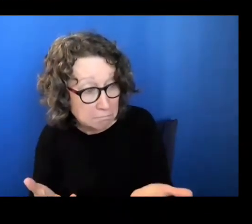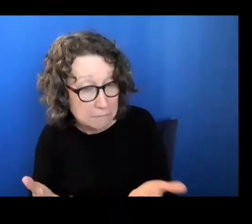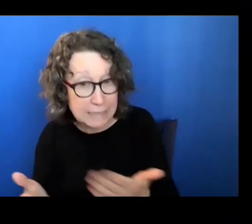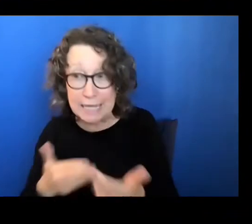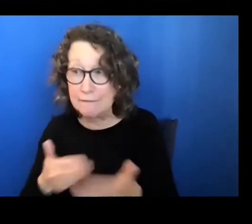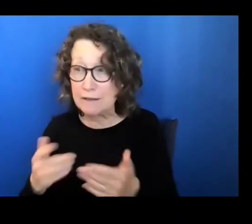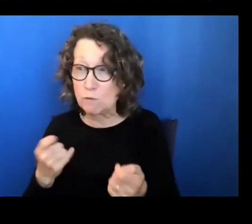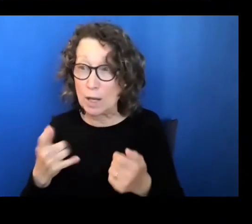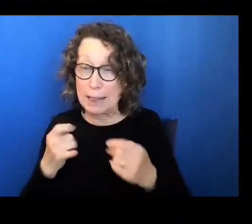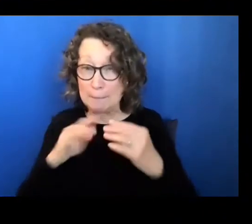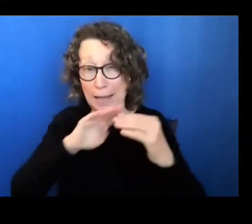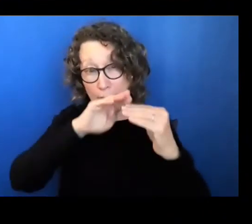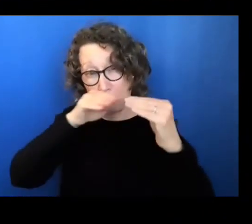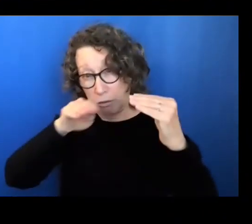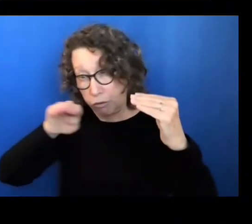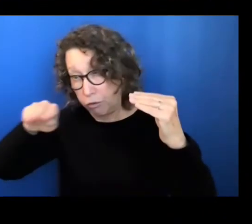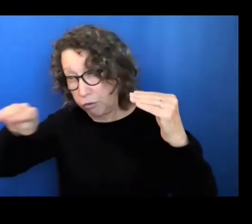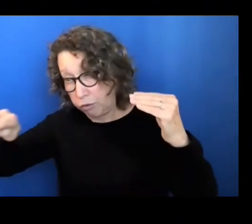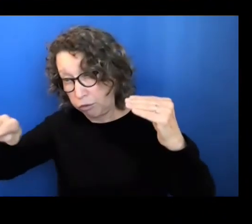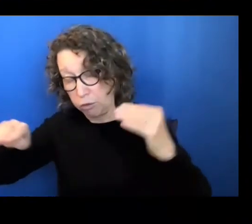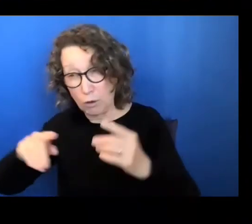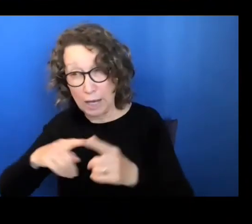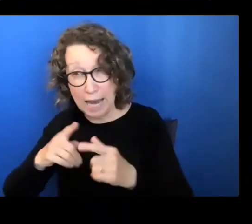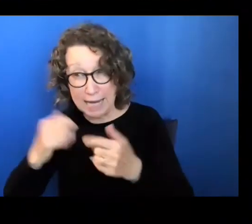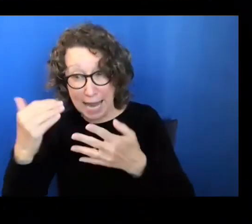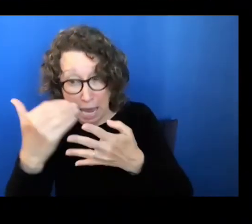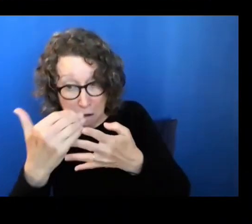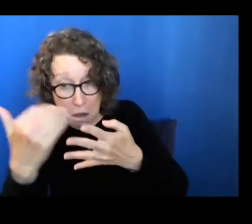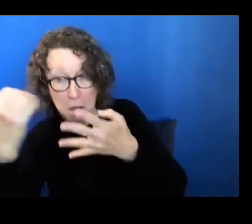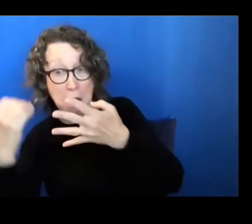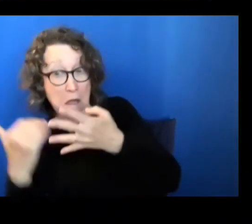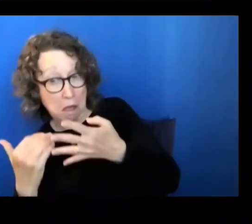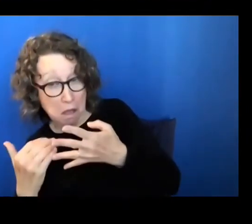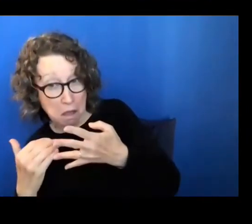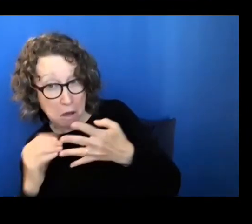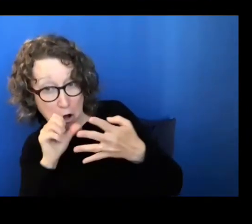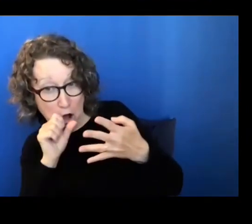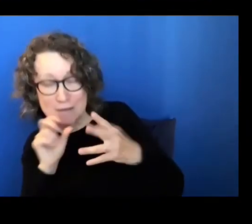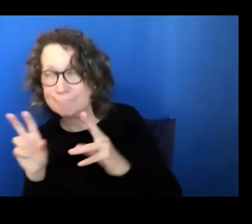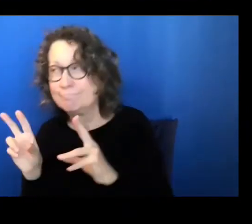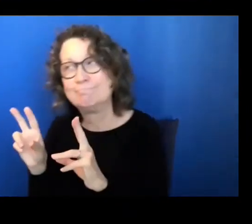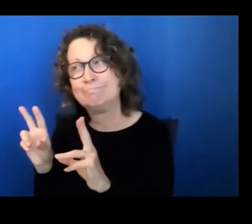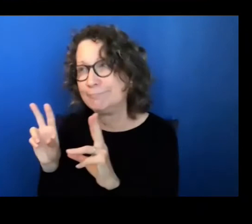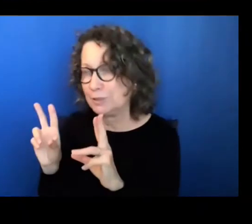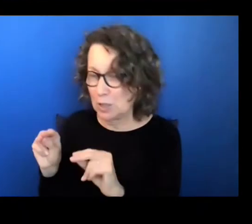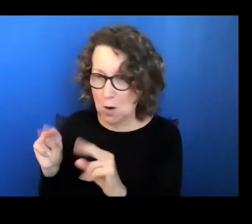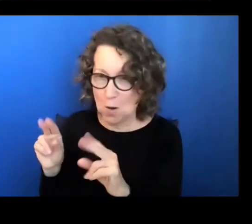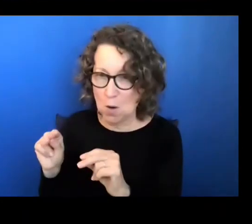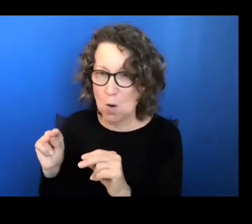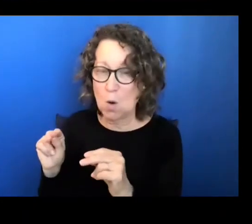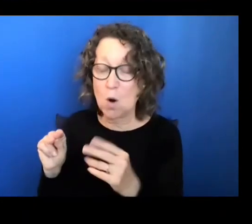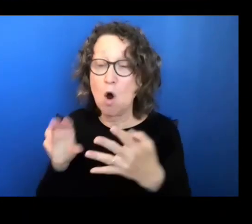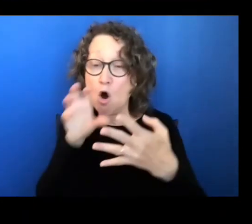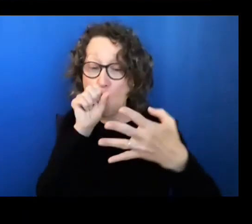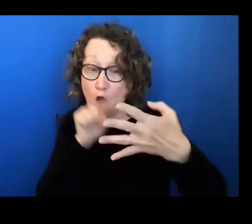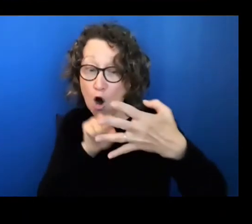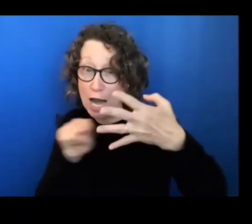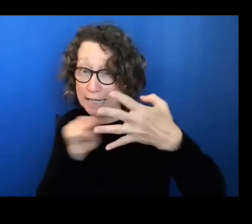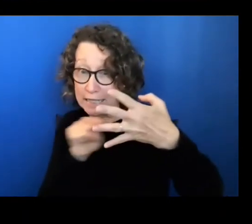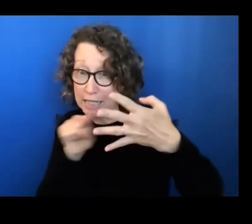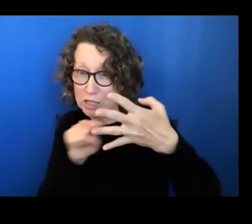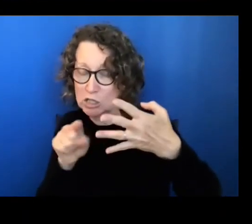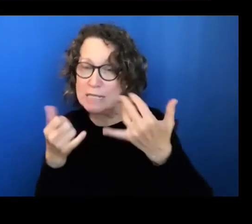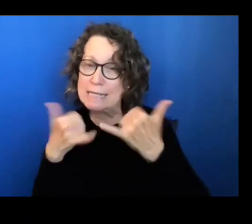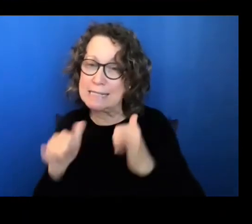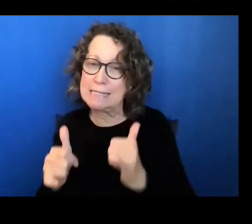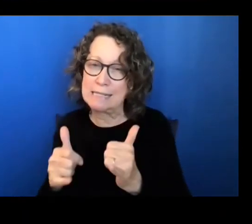we are kind of flatlining or increasing with cases, to be prepared? No, because to get into the orange, we would still